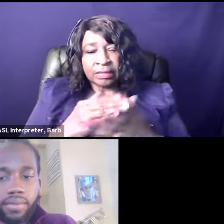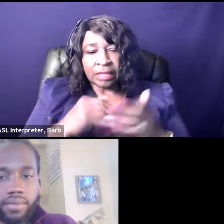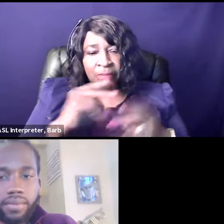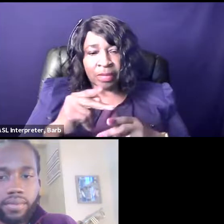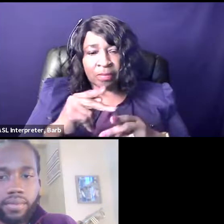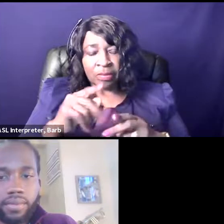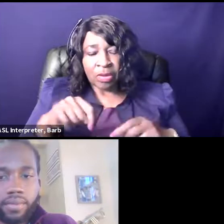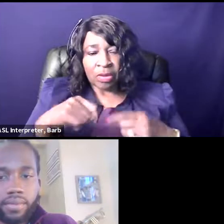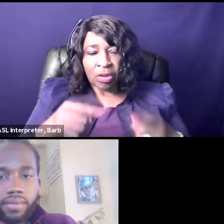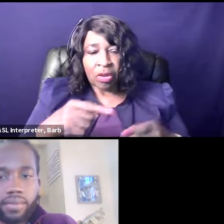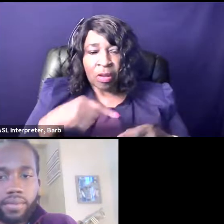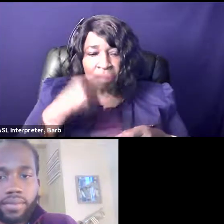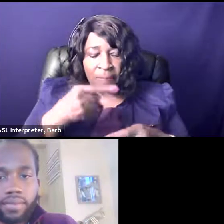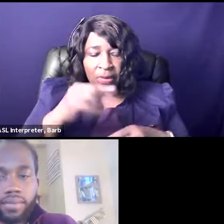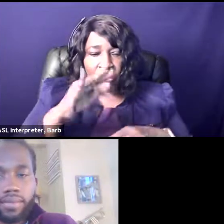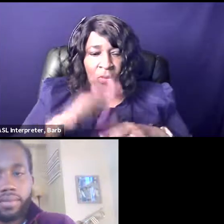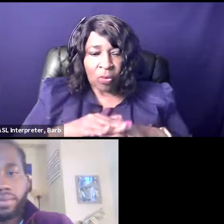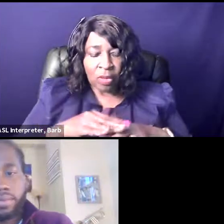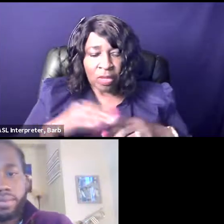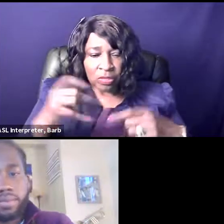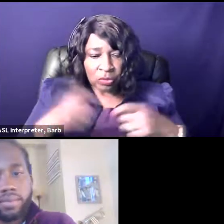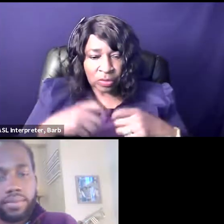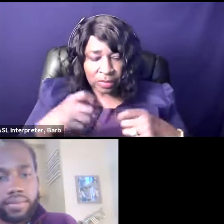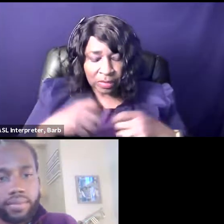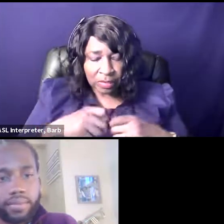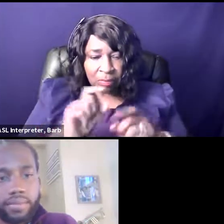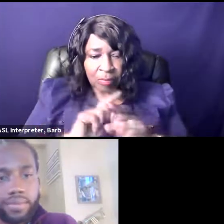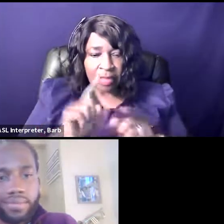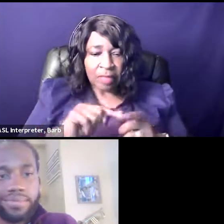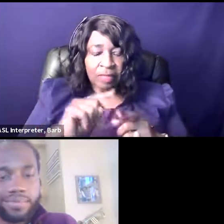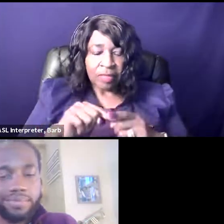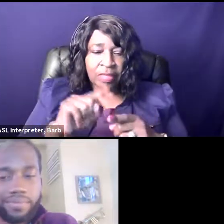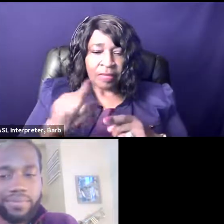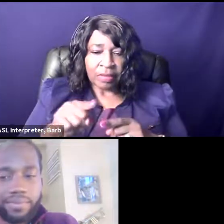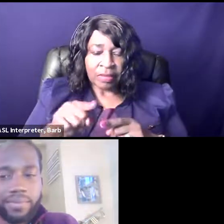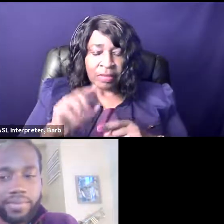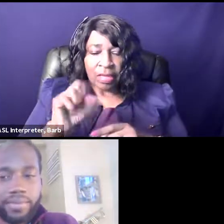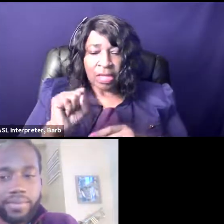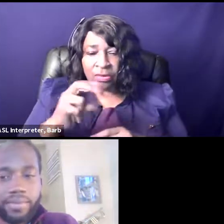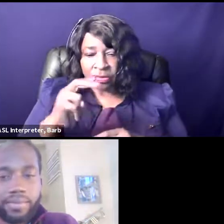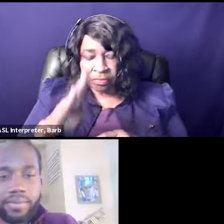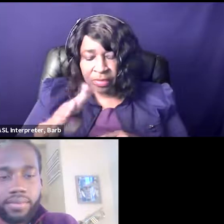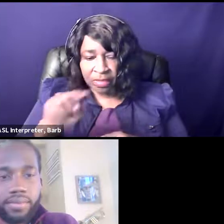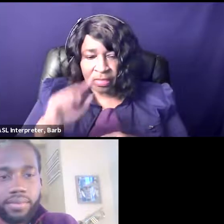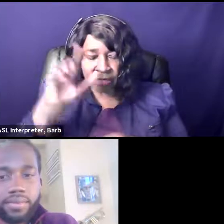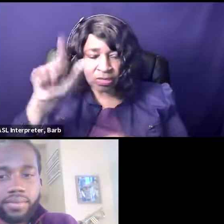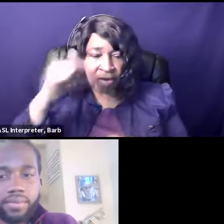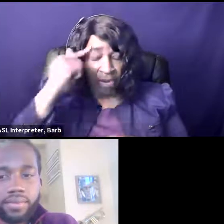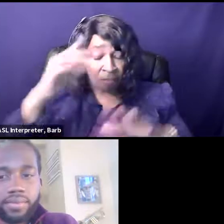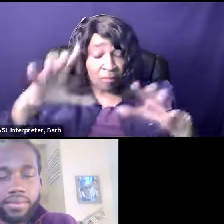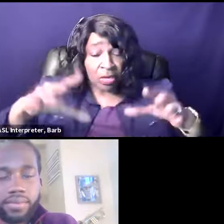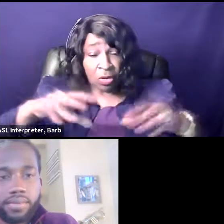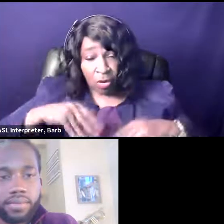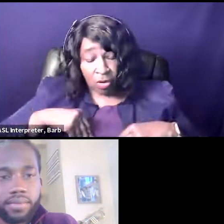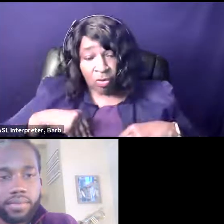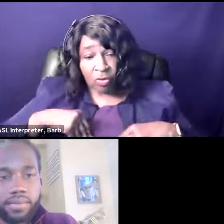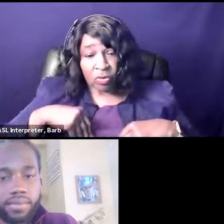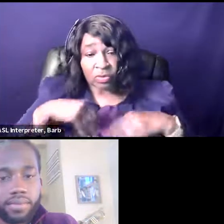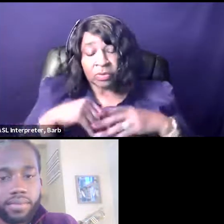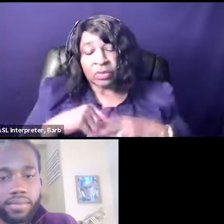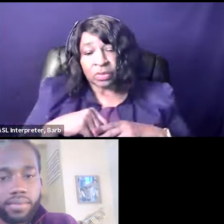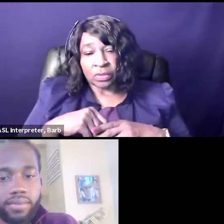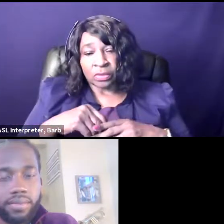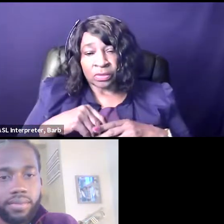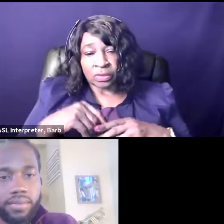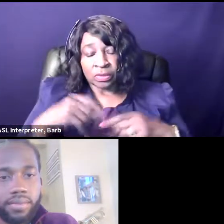owned utilities, but I call them municipal owned utilities, and these are government owned utilities because it's not